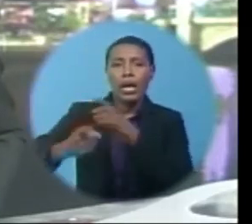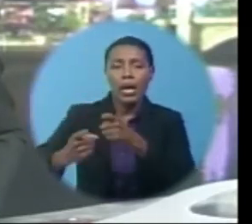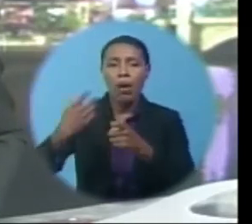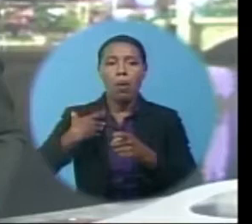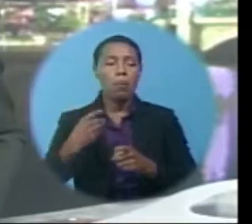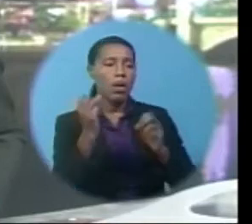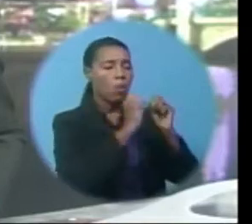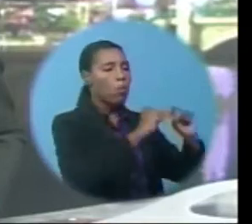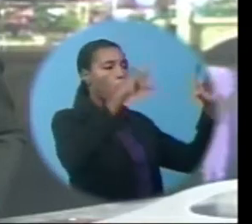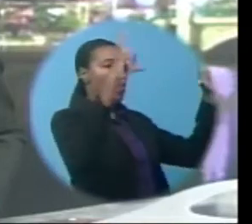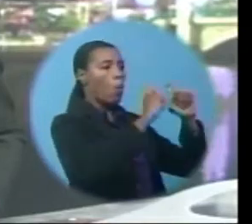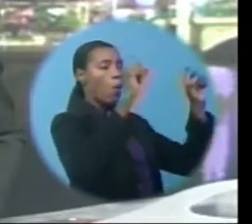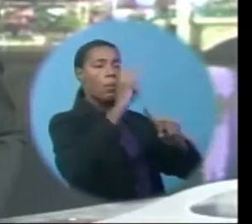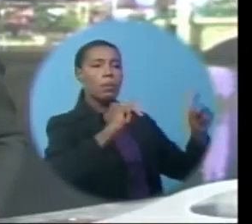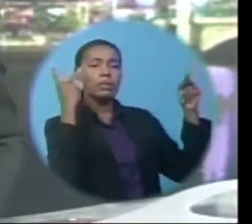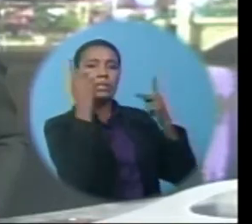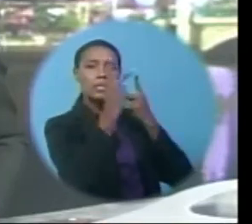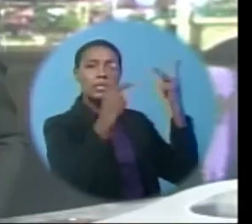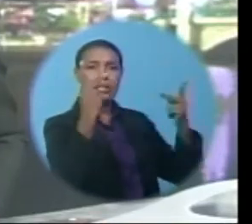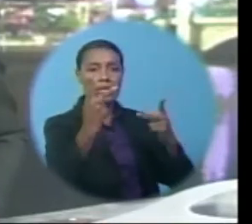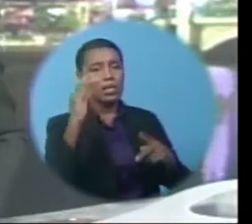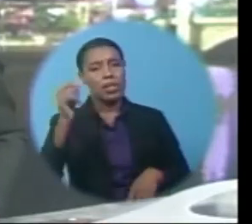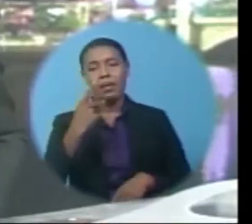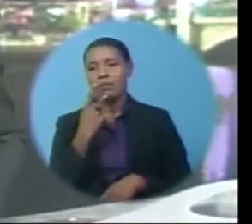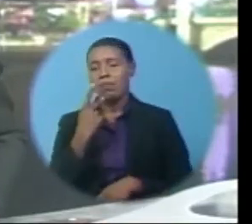not an ideal situation for the Salvation Army.